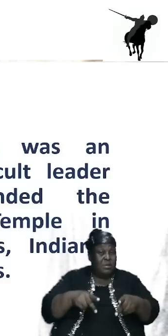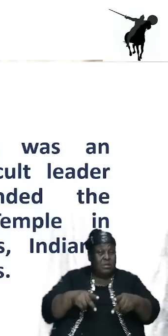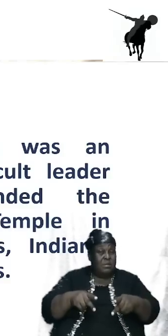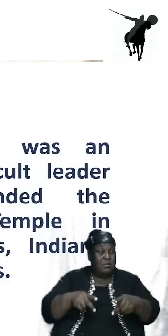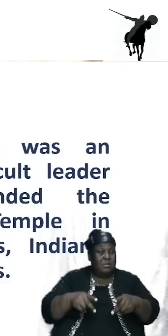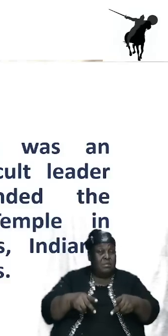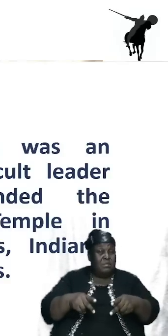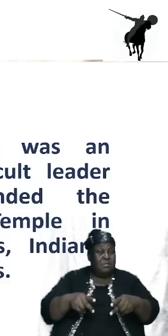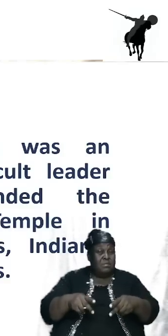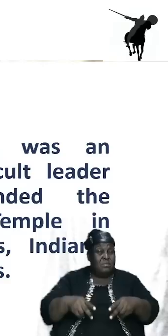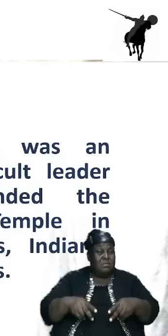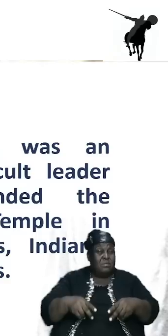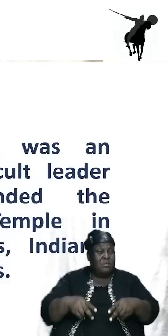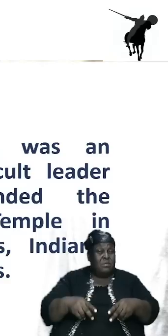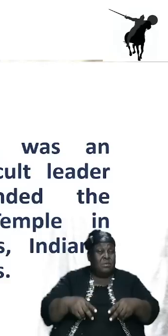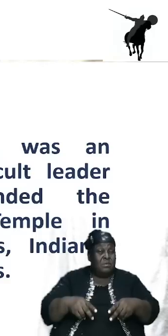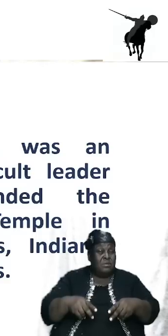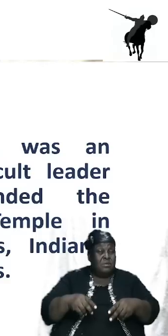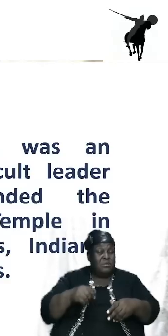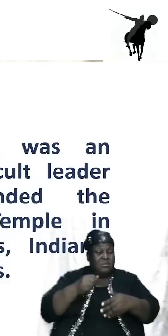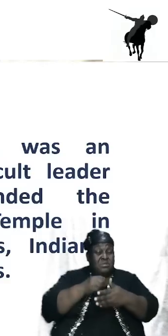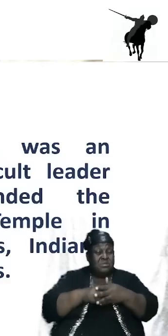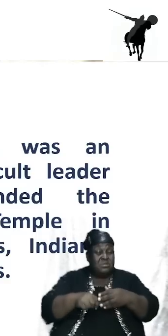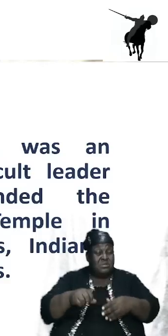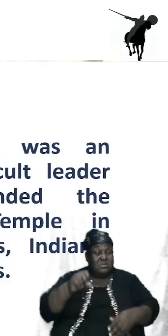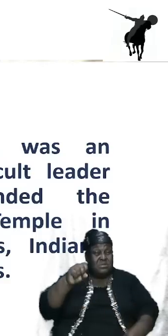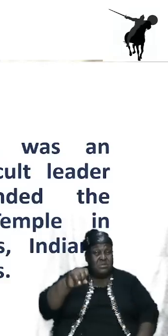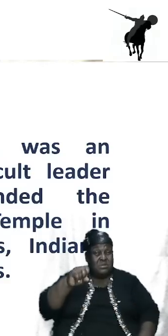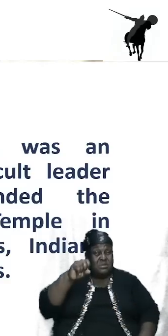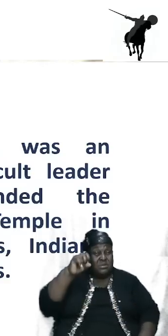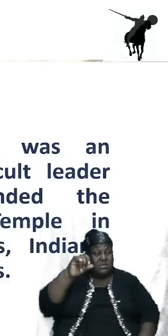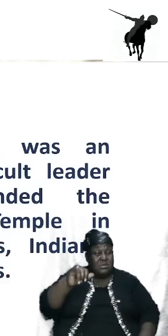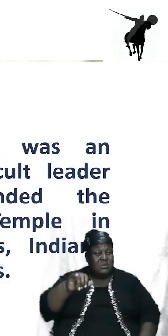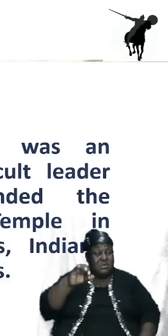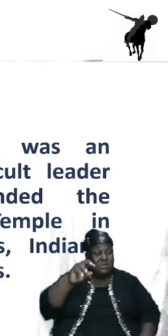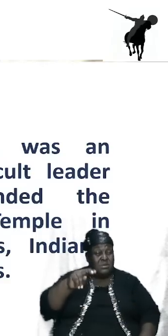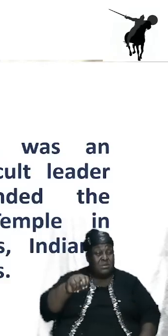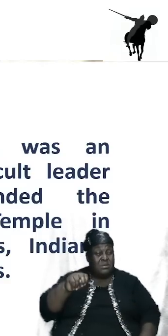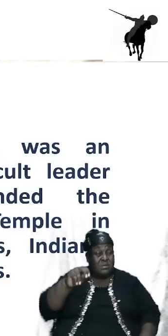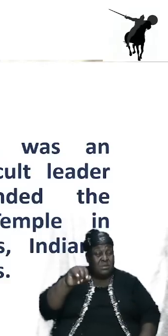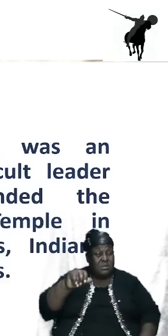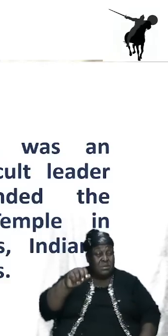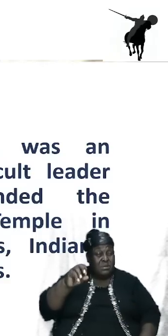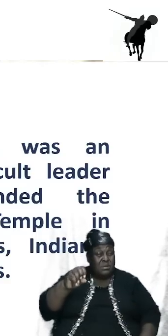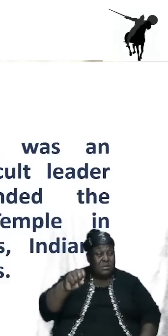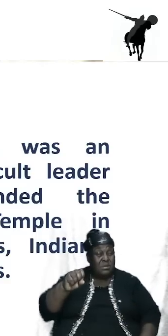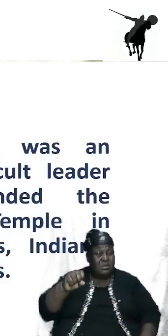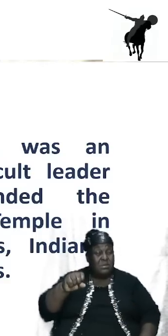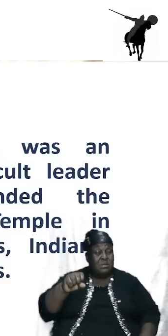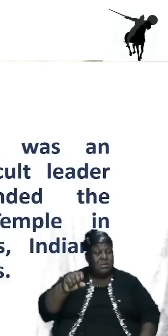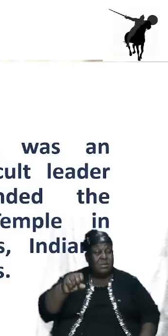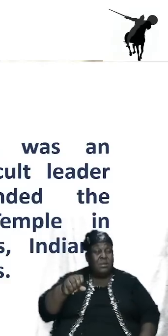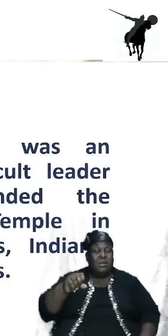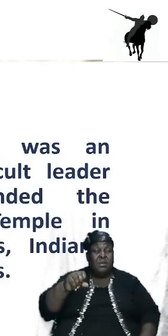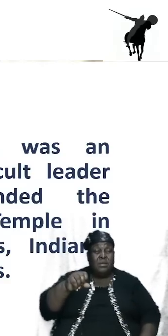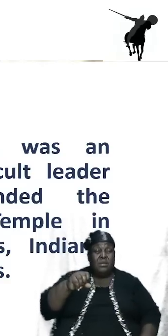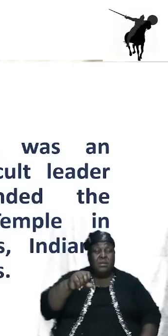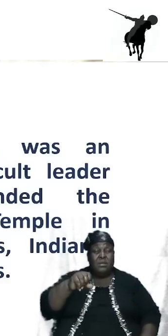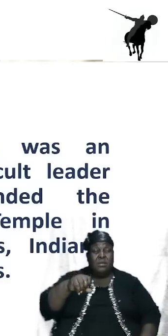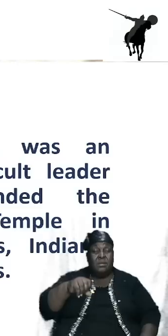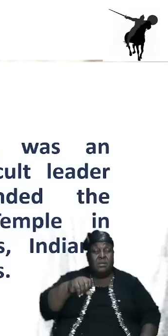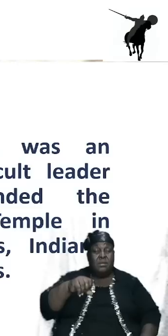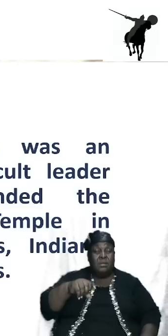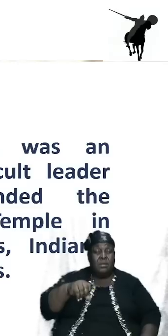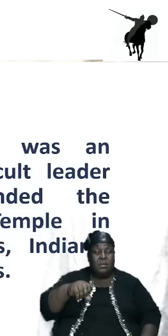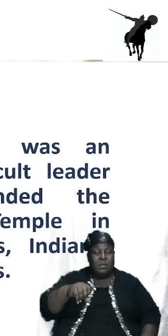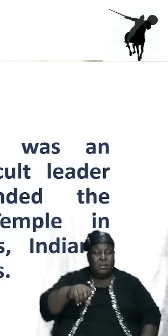cyanide to drink. And said, drink this because you're going to meet your Savior today. And God is